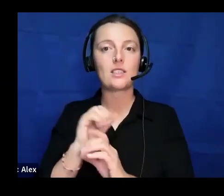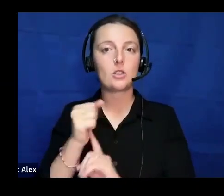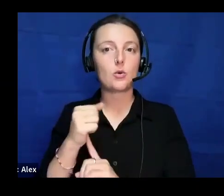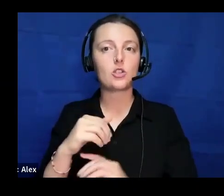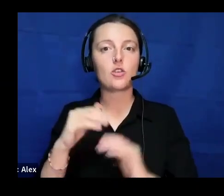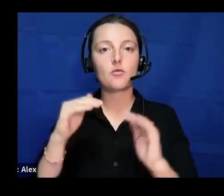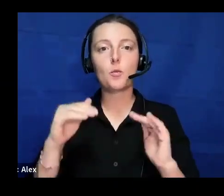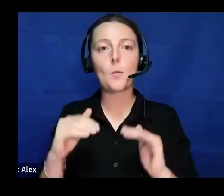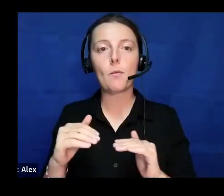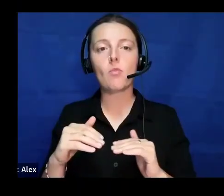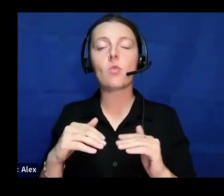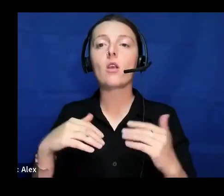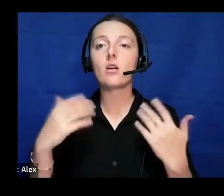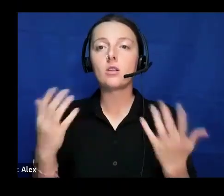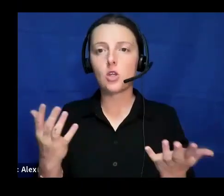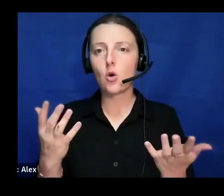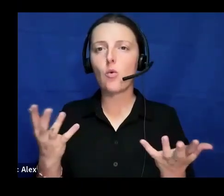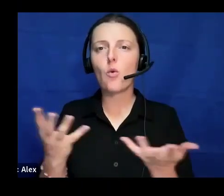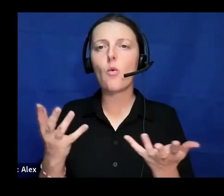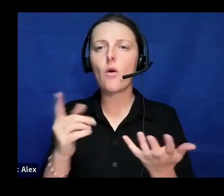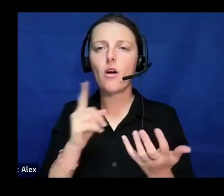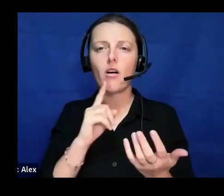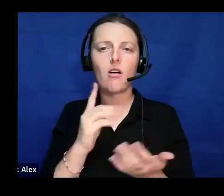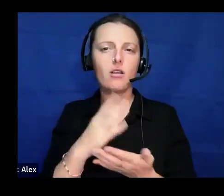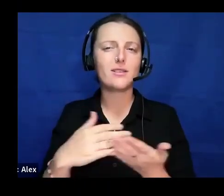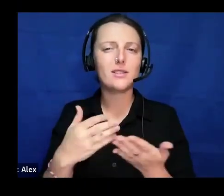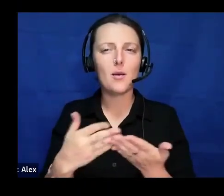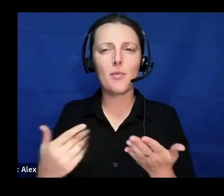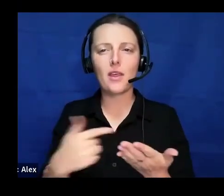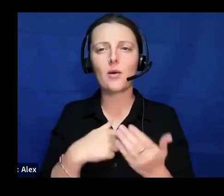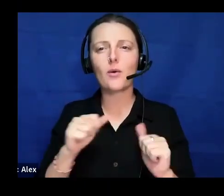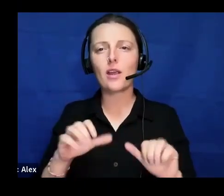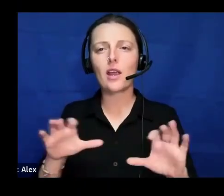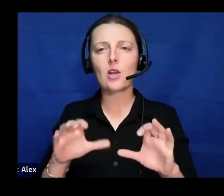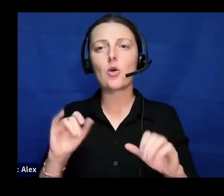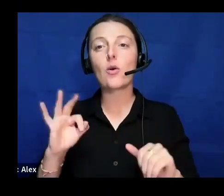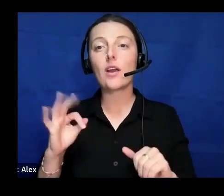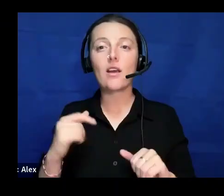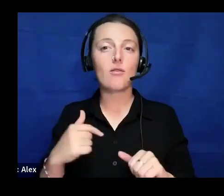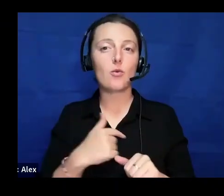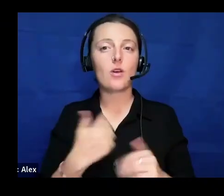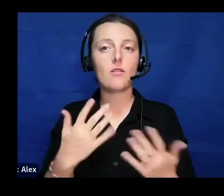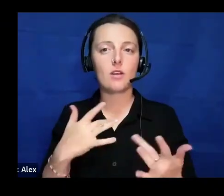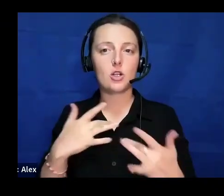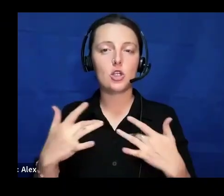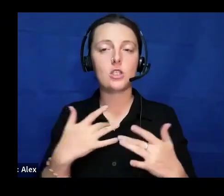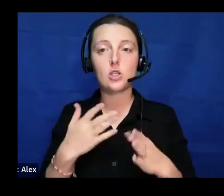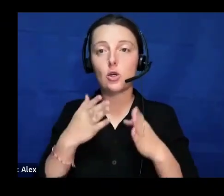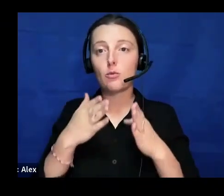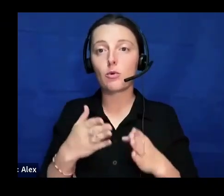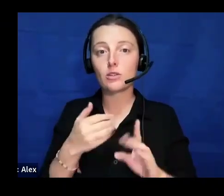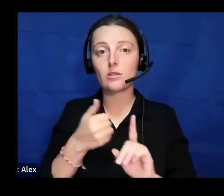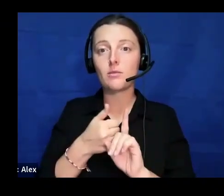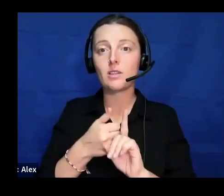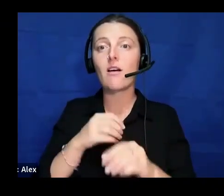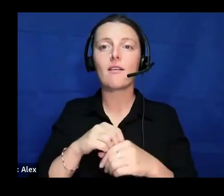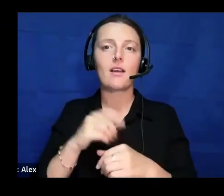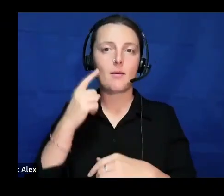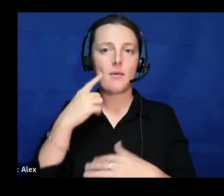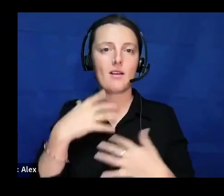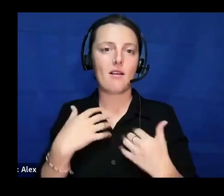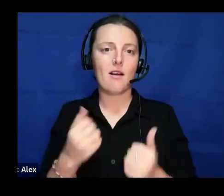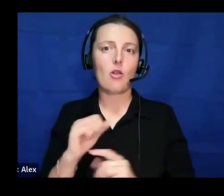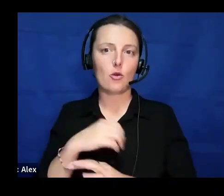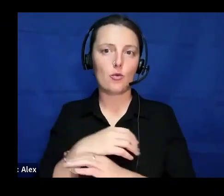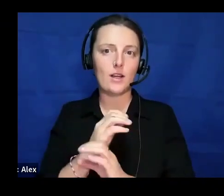So, what are some things that we can do if we are concerned that somebody is in a mental health crisis? The first